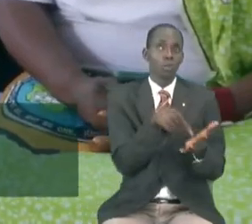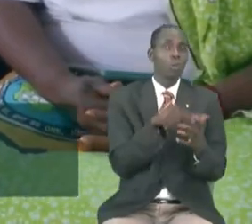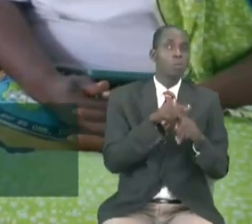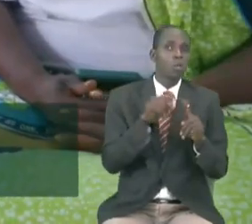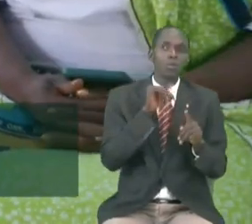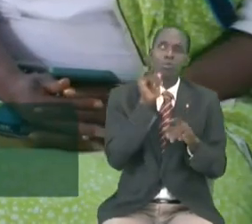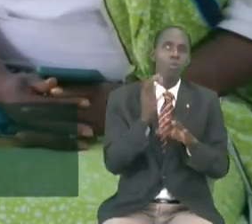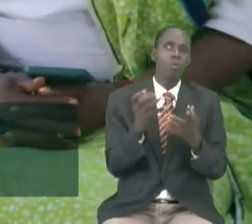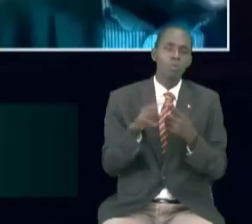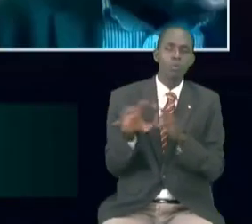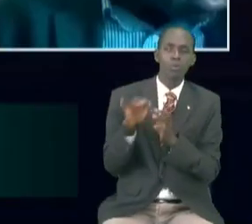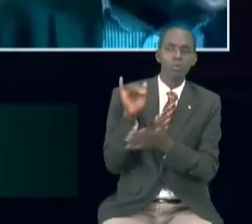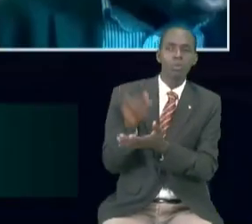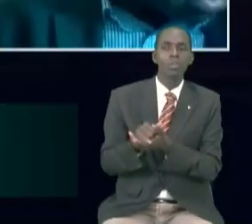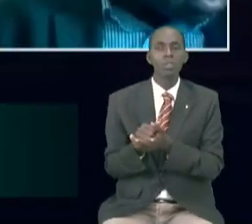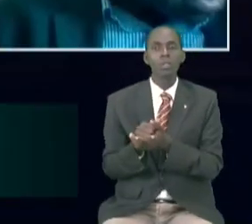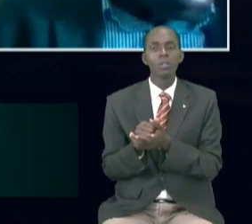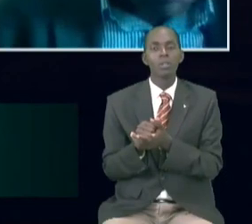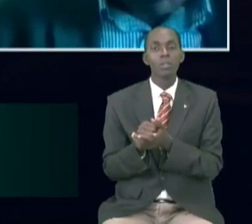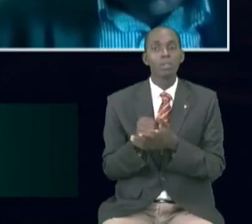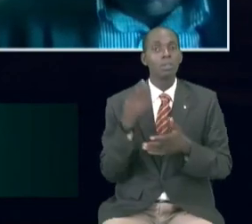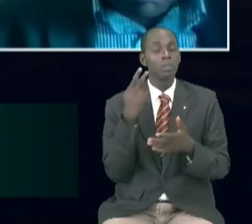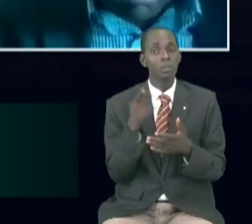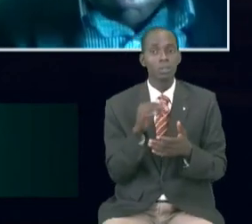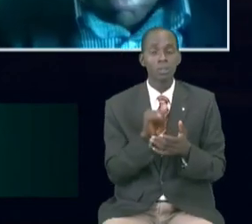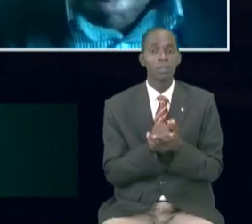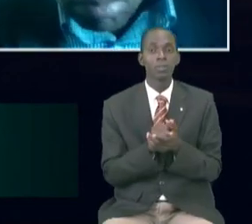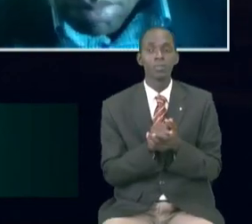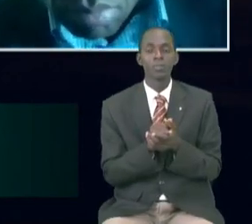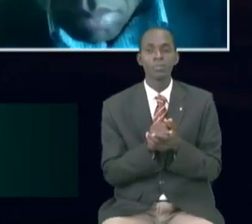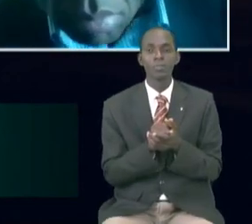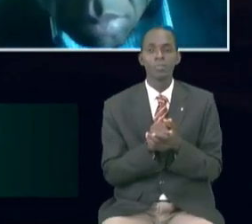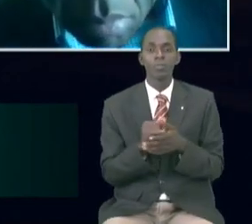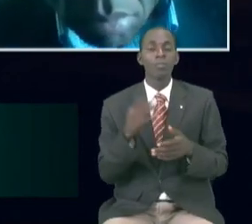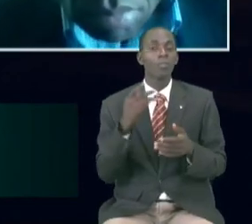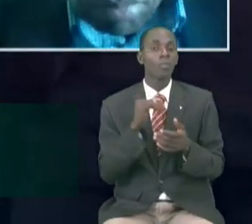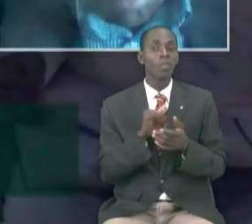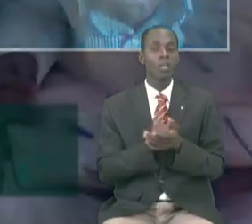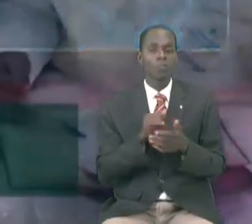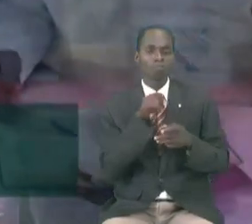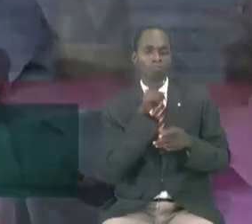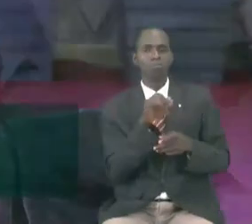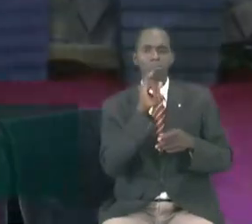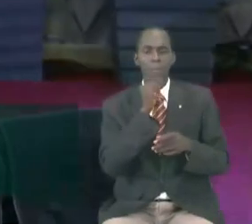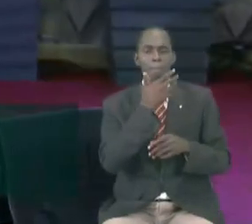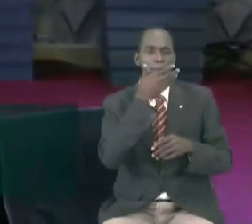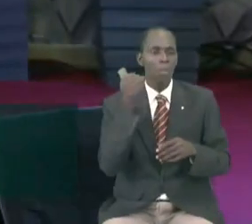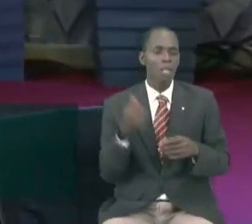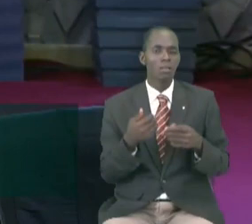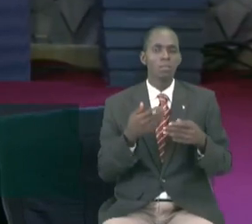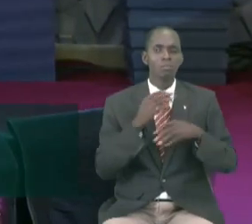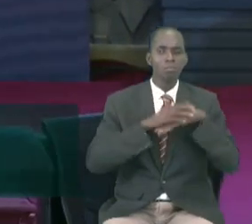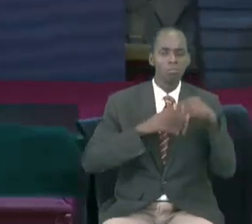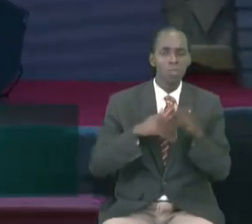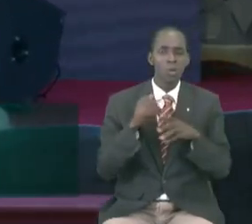but please, God, don't call me beyond my borders. I'm a southerner, don't call me to the